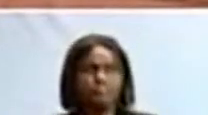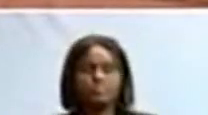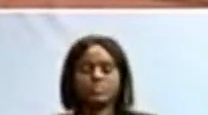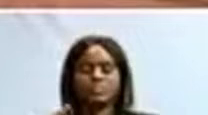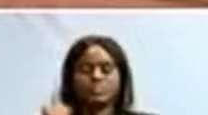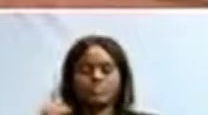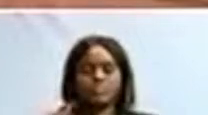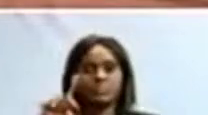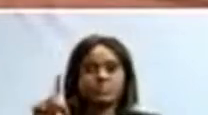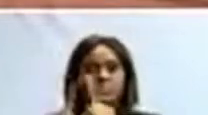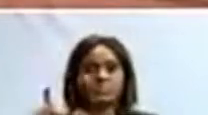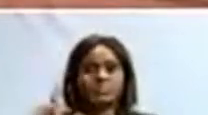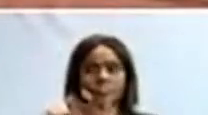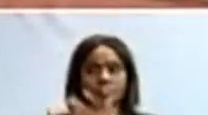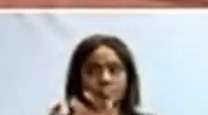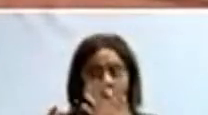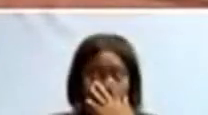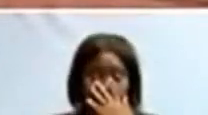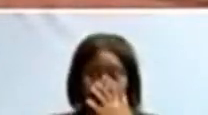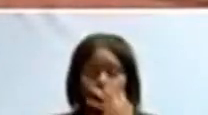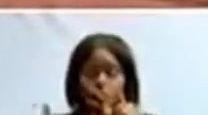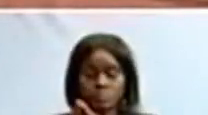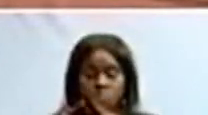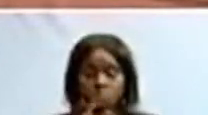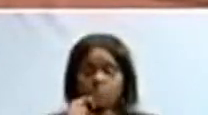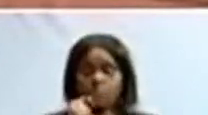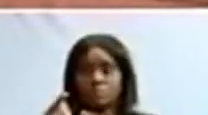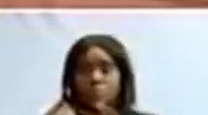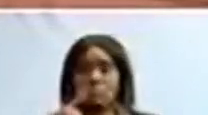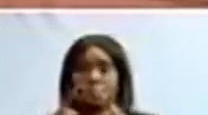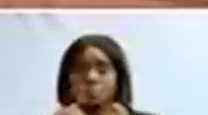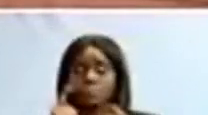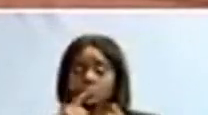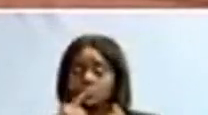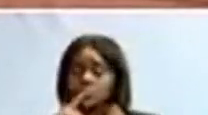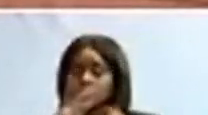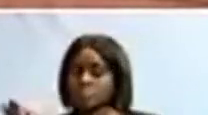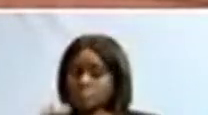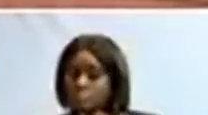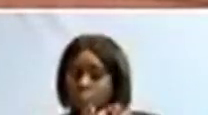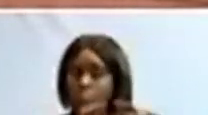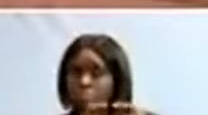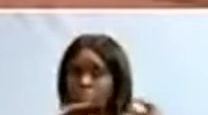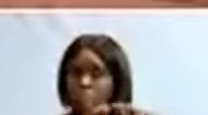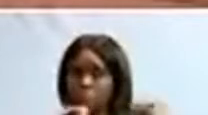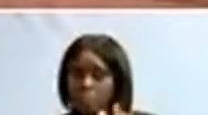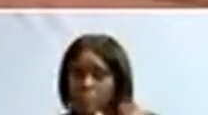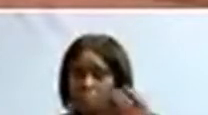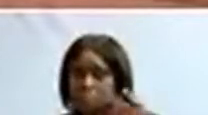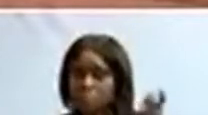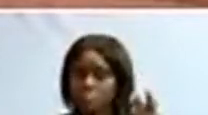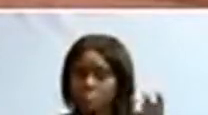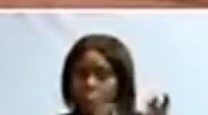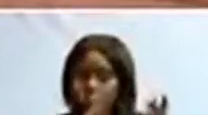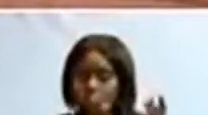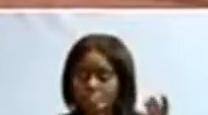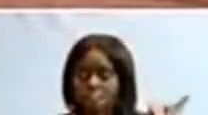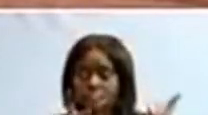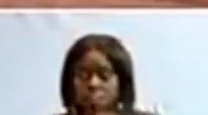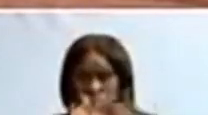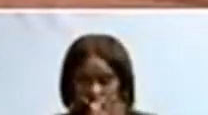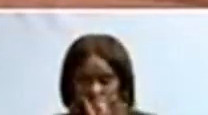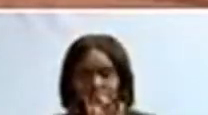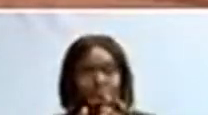first question is, they are saying that these receipts and vouchers were